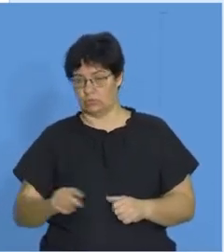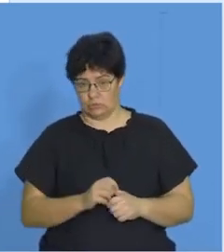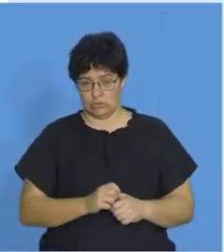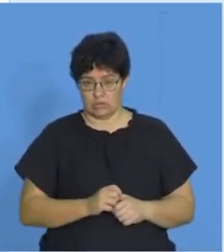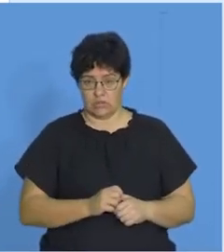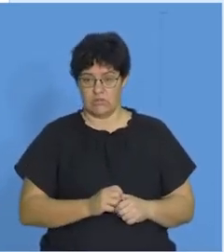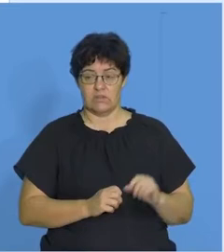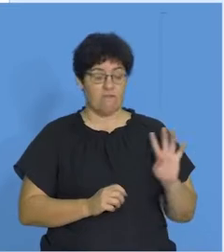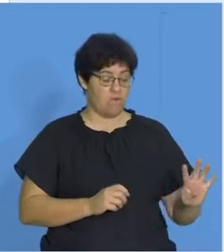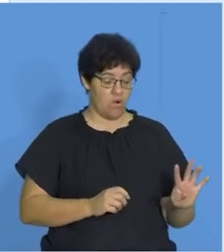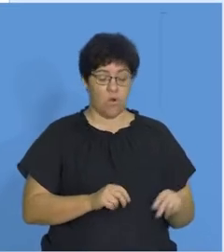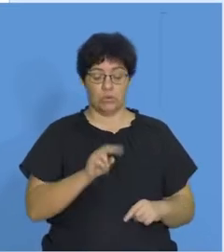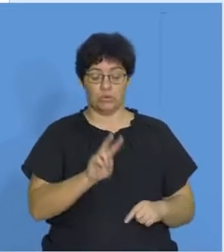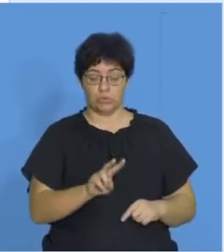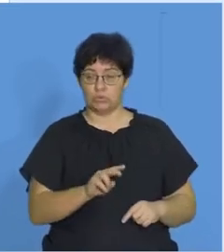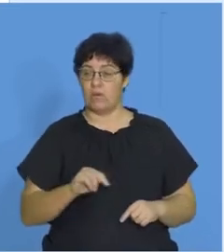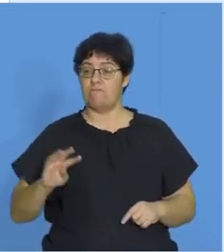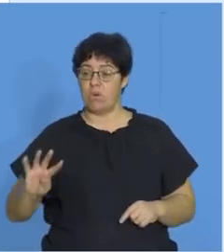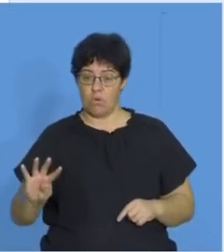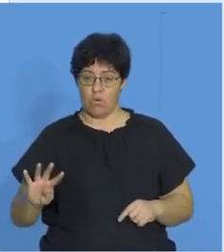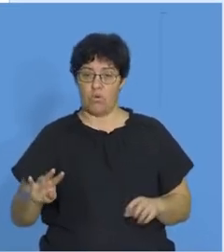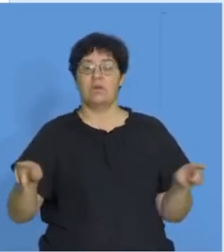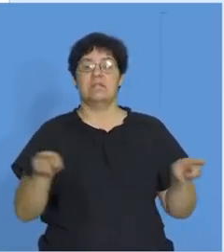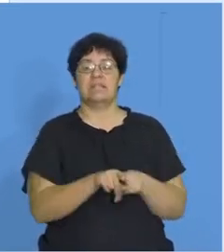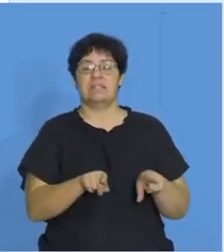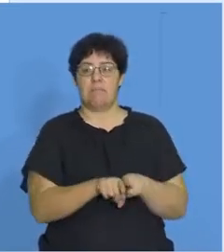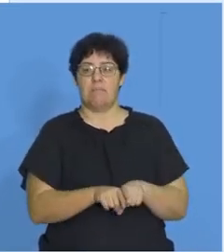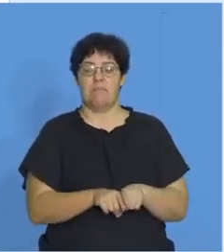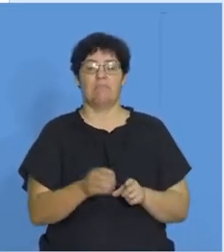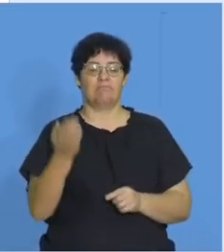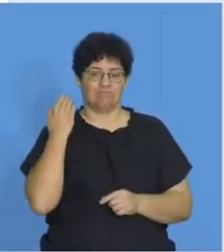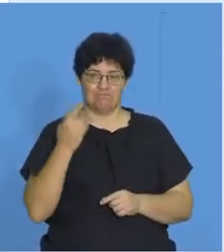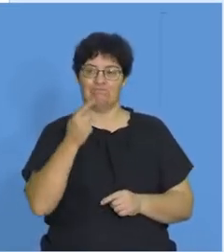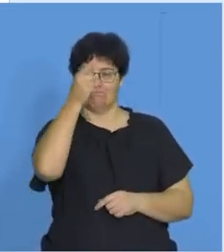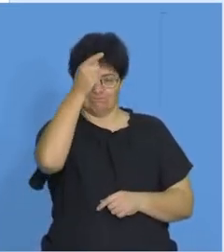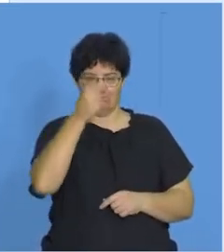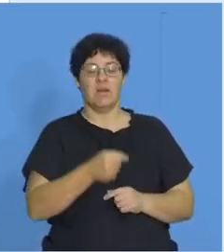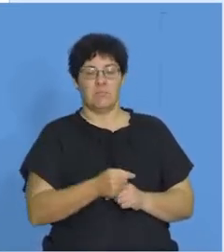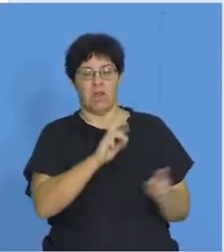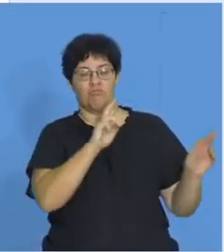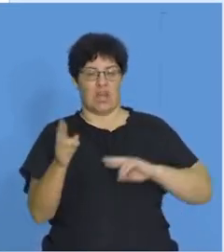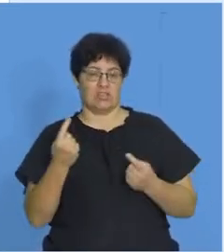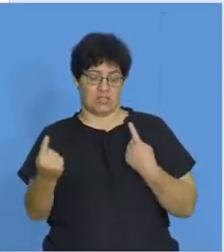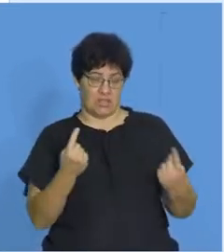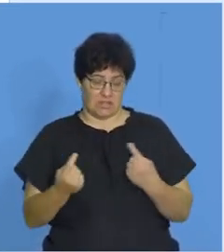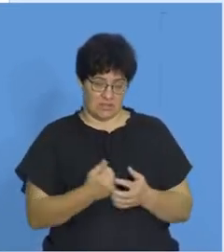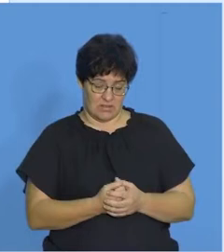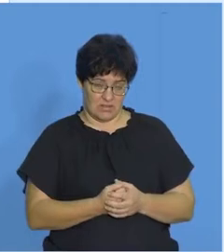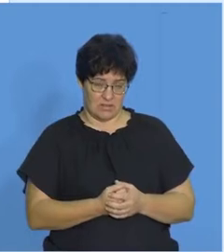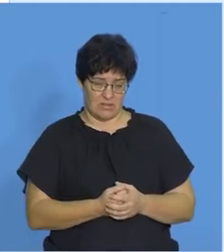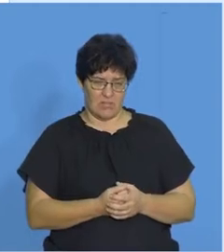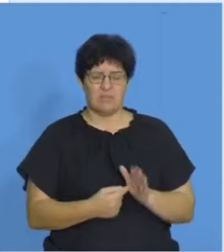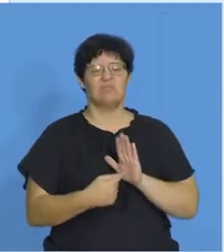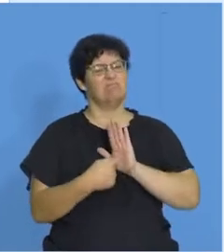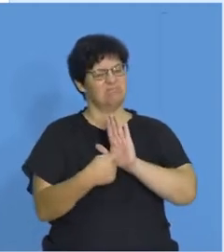2:1:2. Because if you say 4:2:4, it's the same as the stoichiometric ratio in which they react with each other. So this